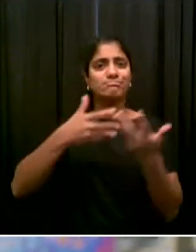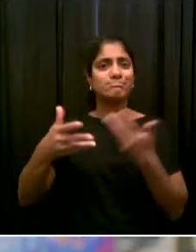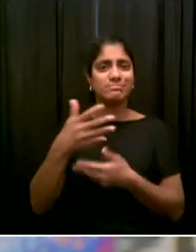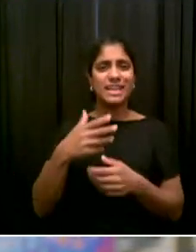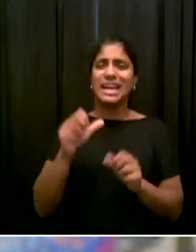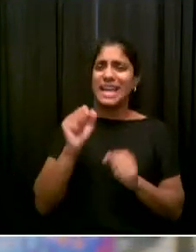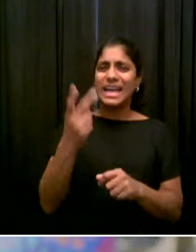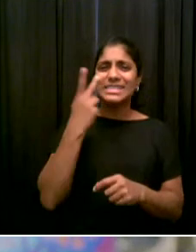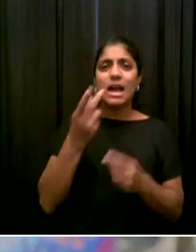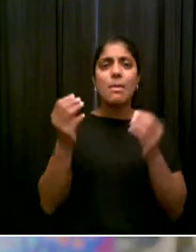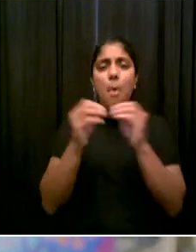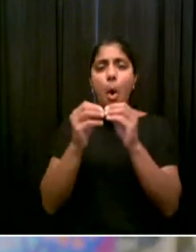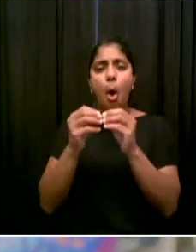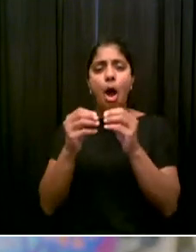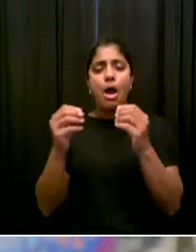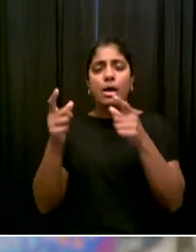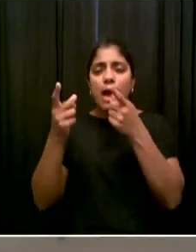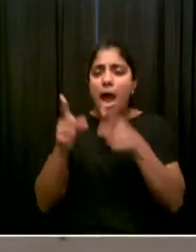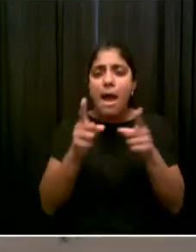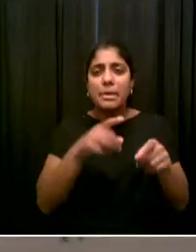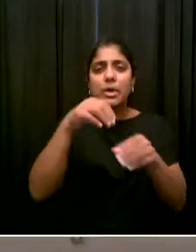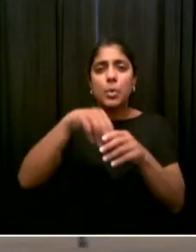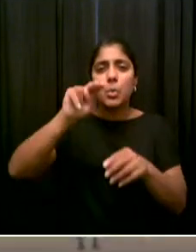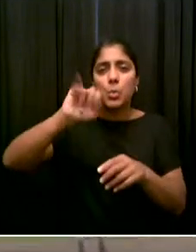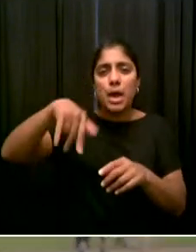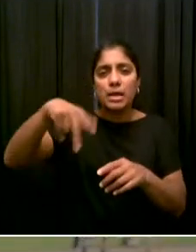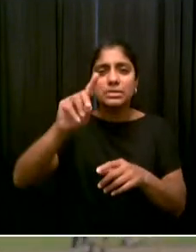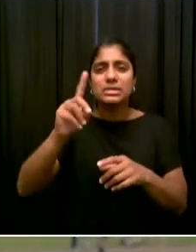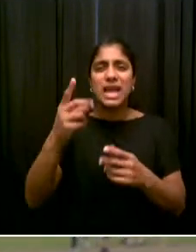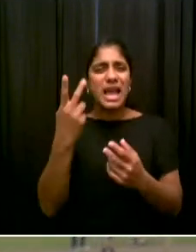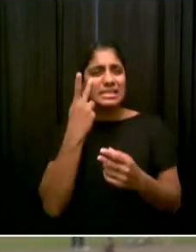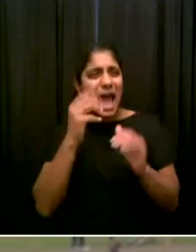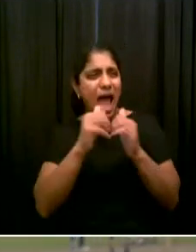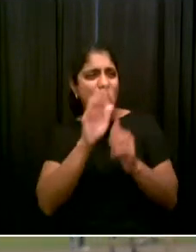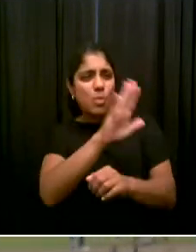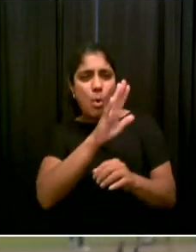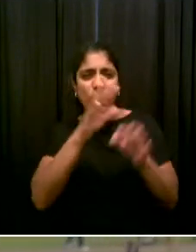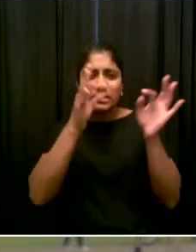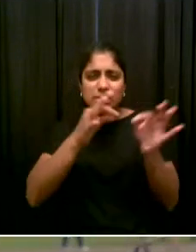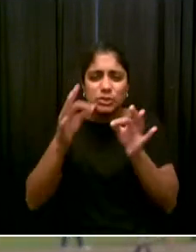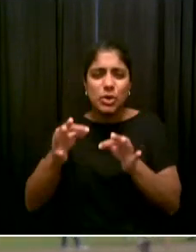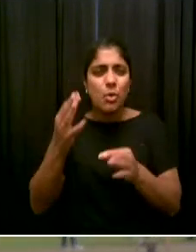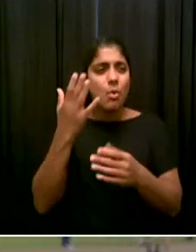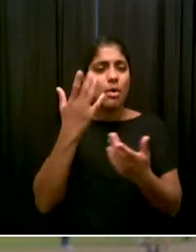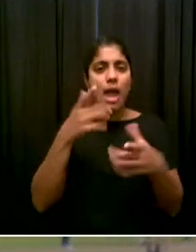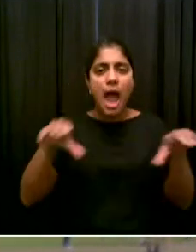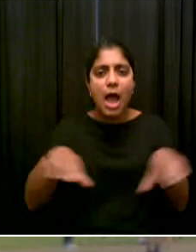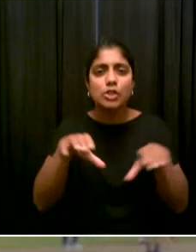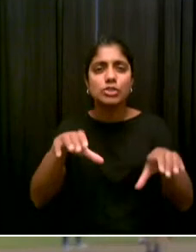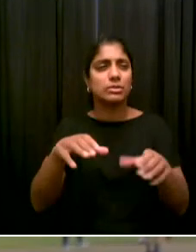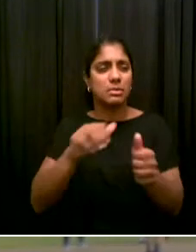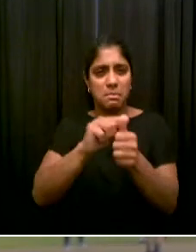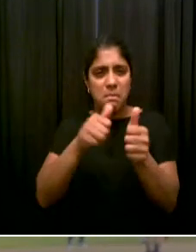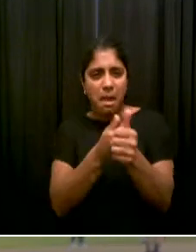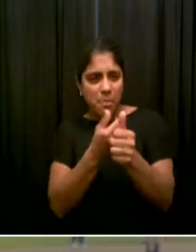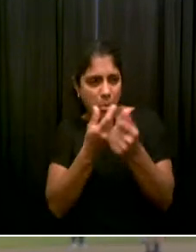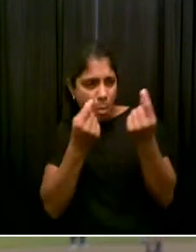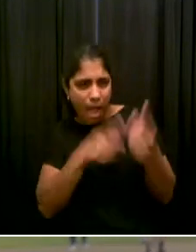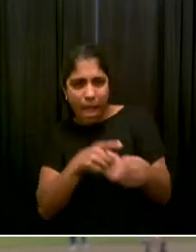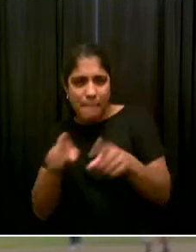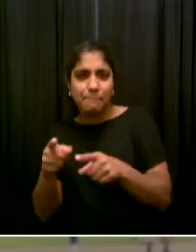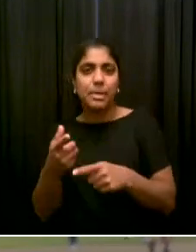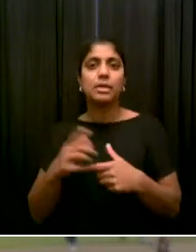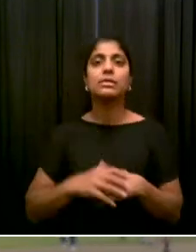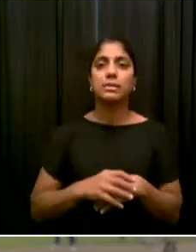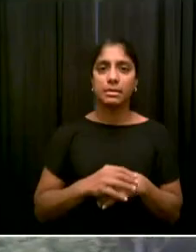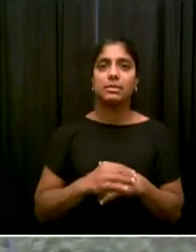they do certain things, why they make certain decisions. They teach us about gun violence, gang activity. They teach